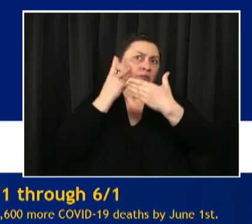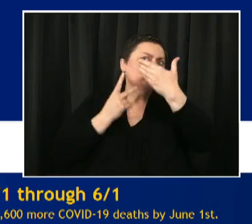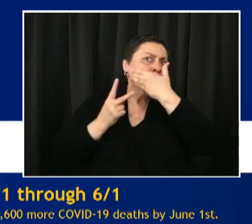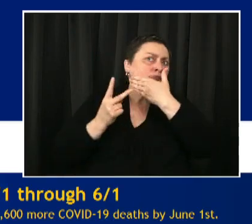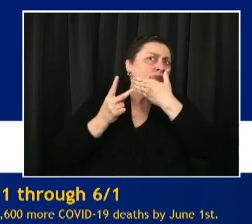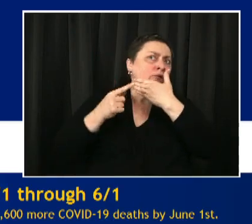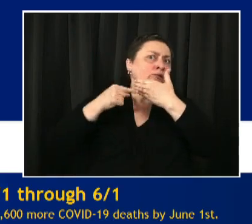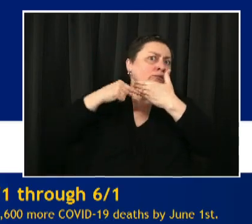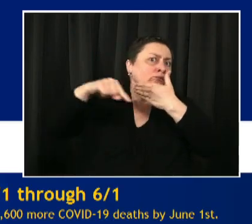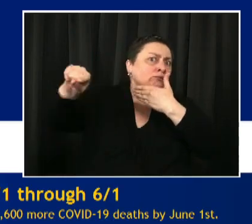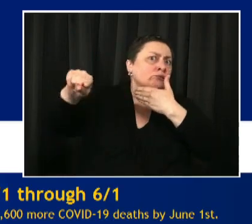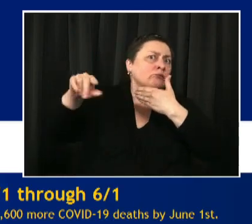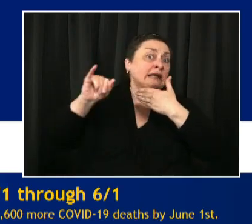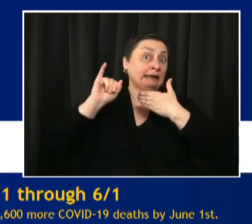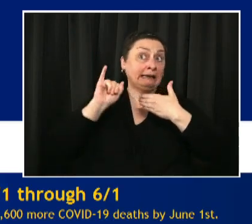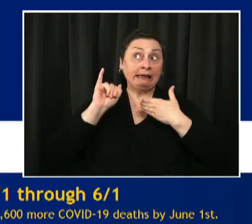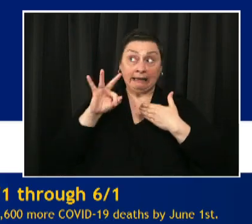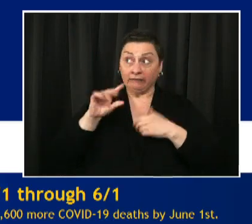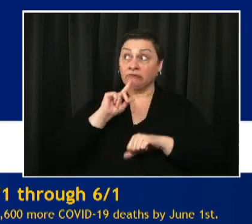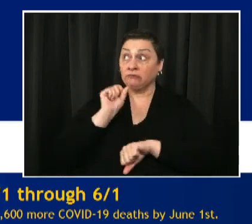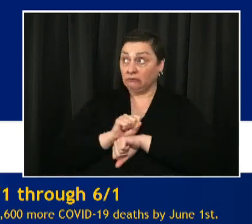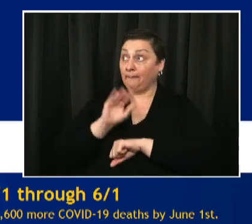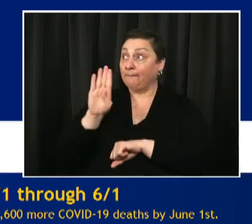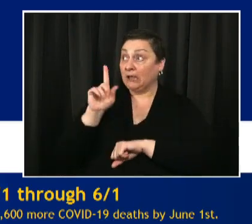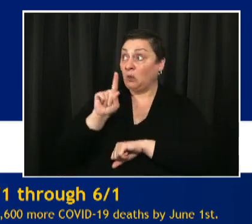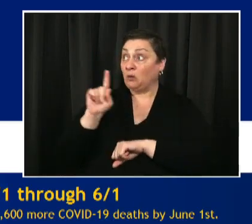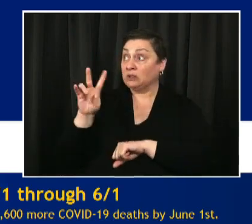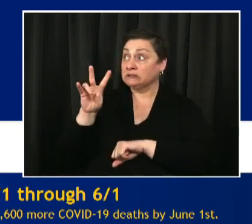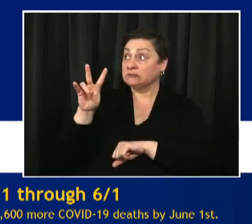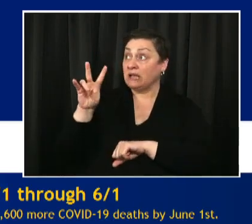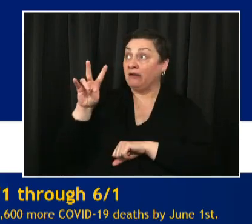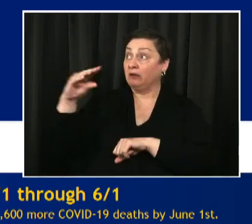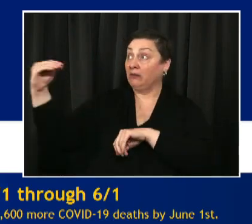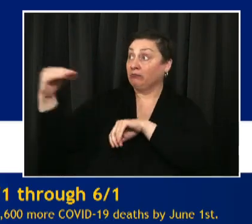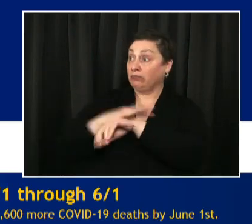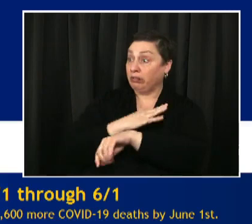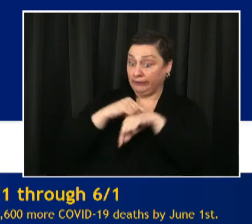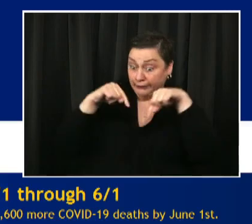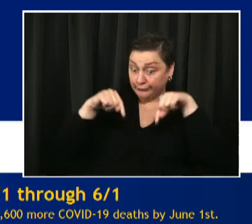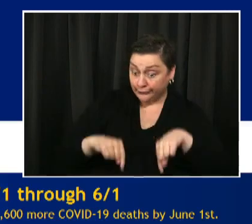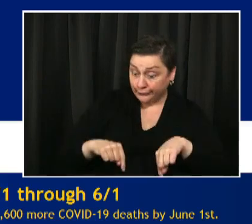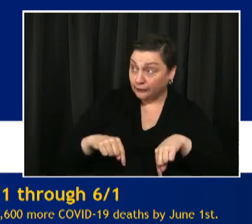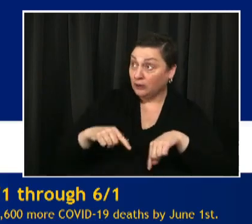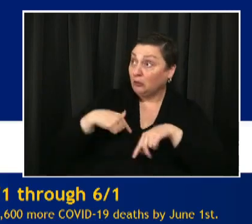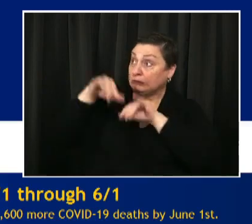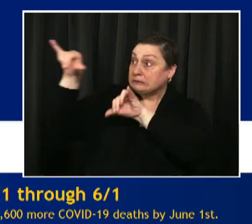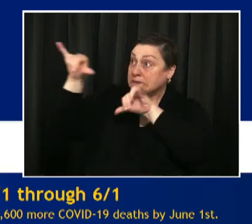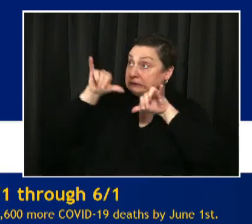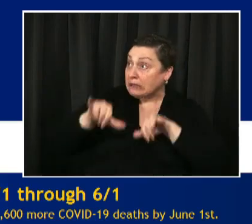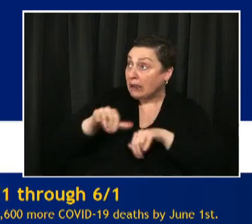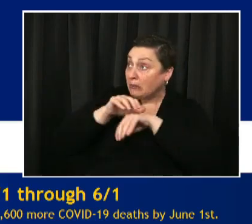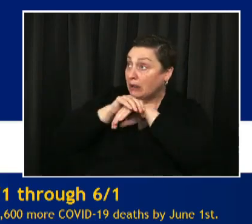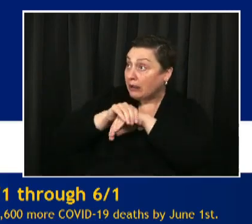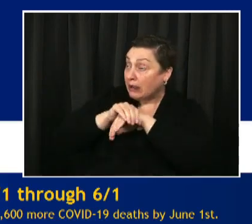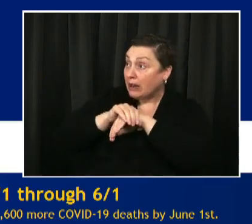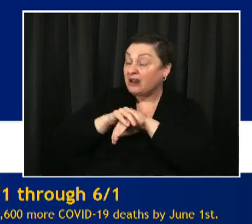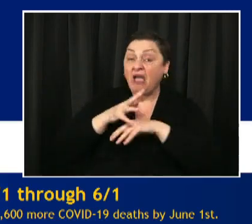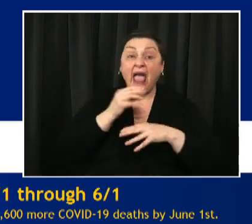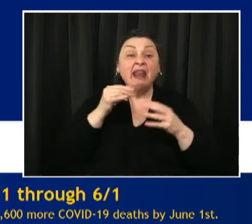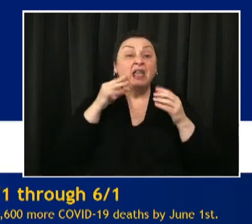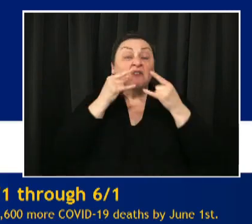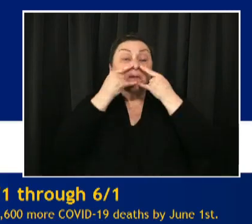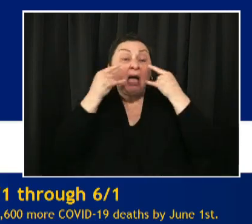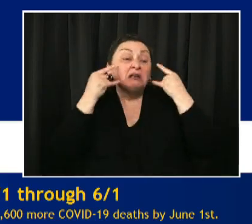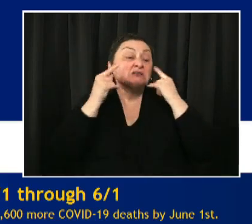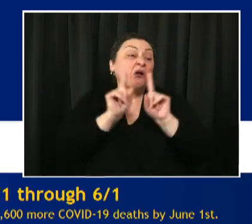happens with the arrival of B117 as in the UK and a drop in transmission control. You